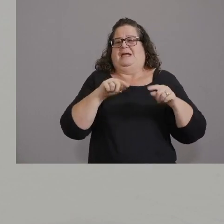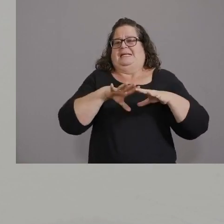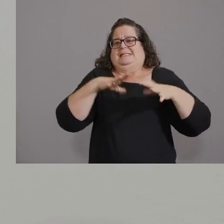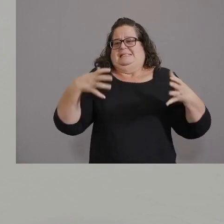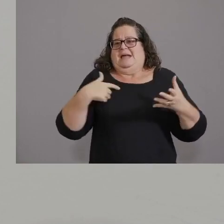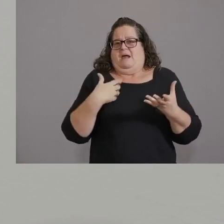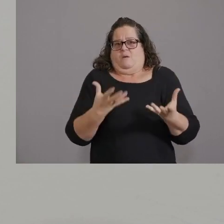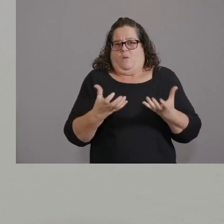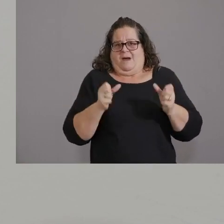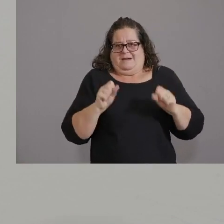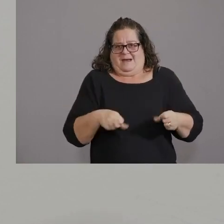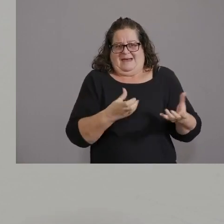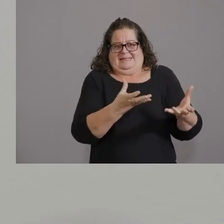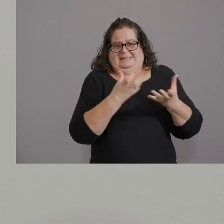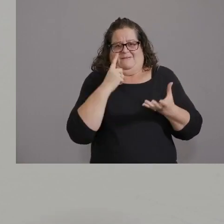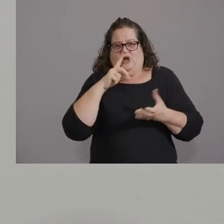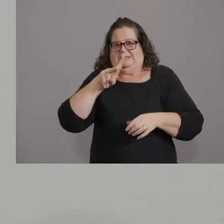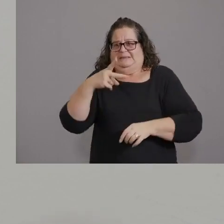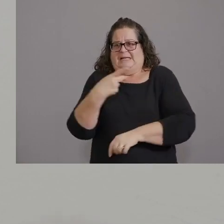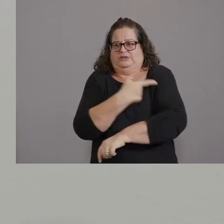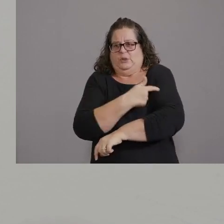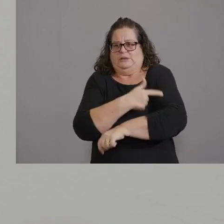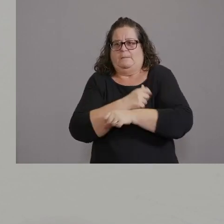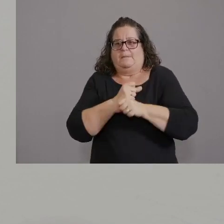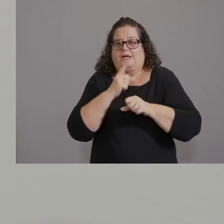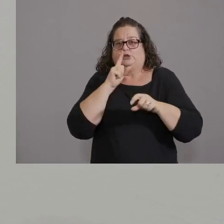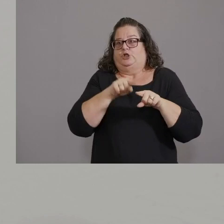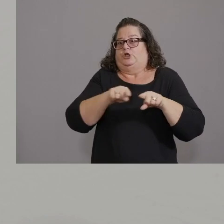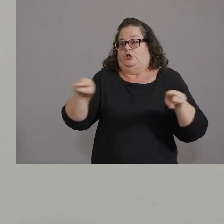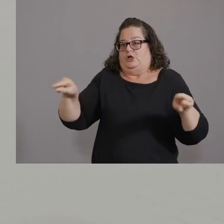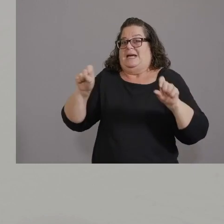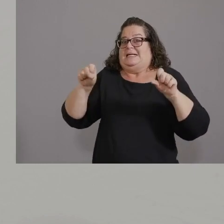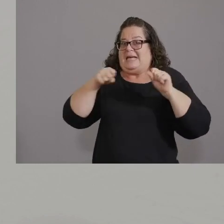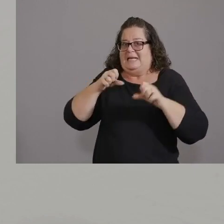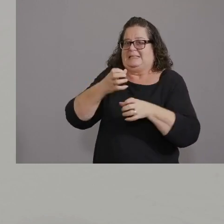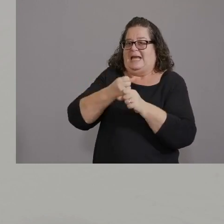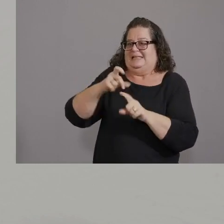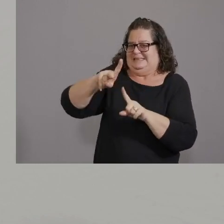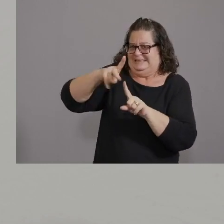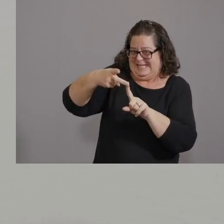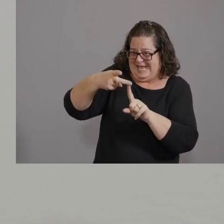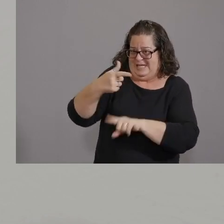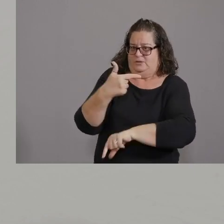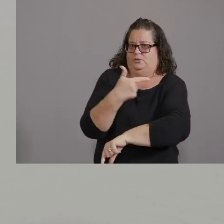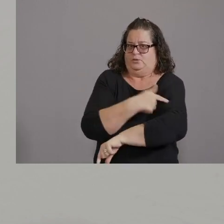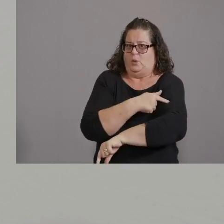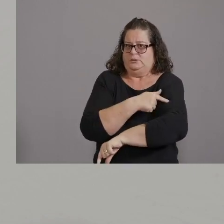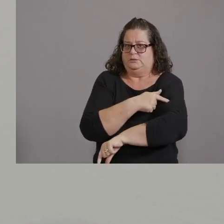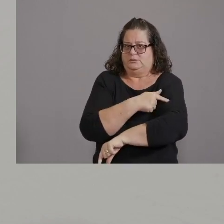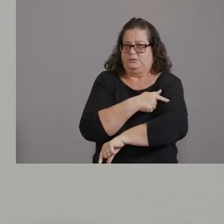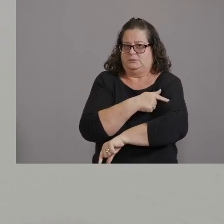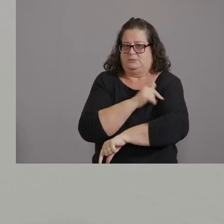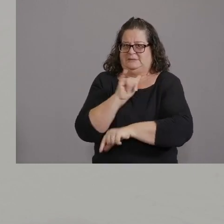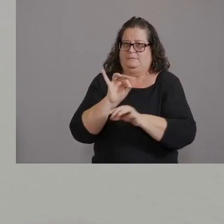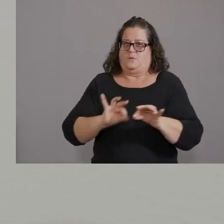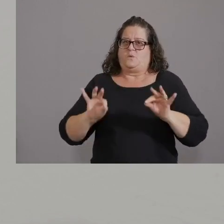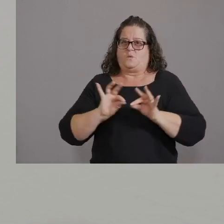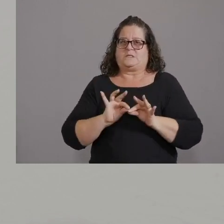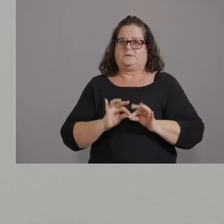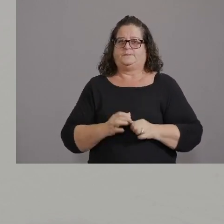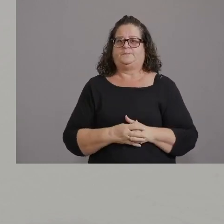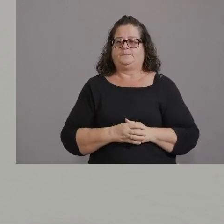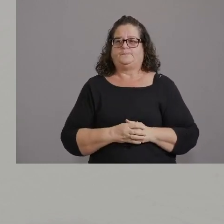have access to those second doses. Also, the CDC released a study today on, I don't know how to say